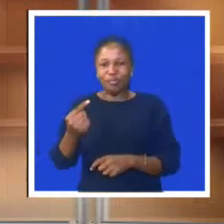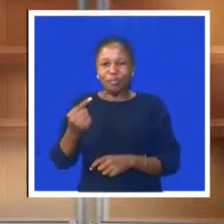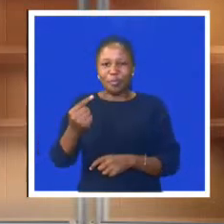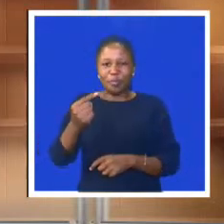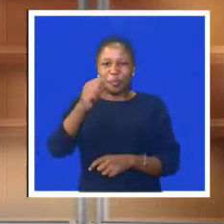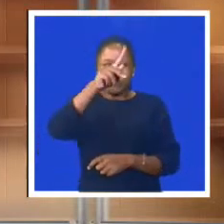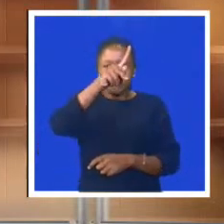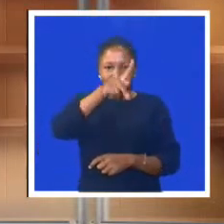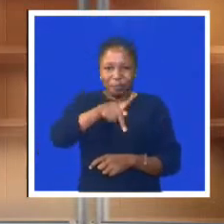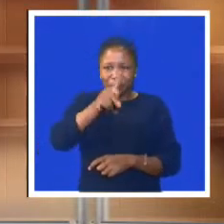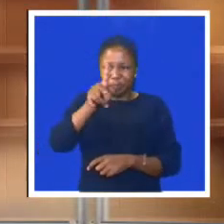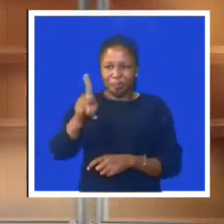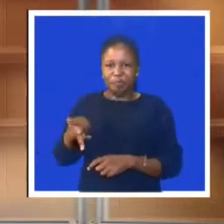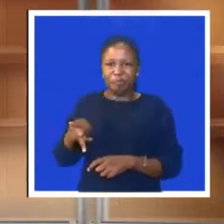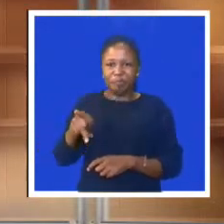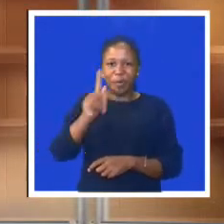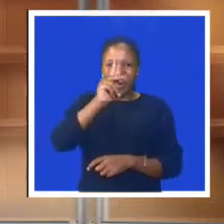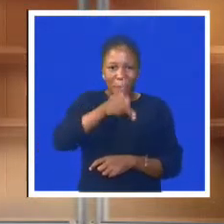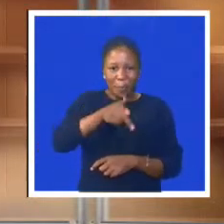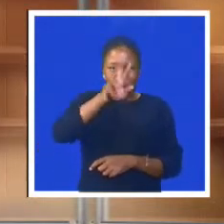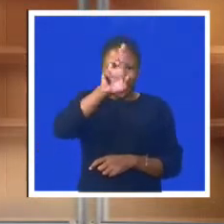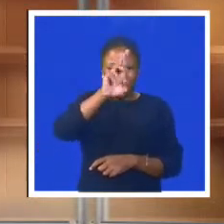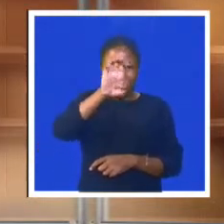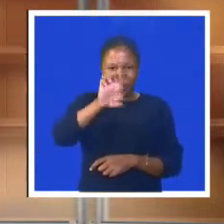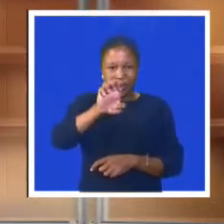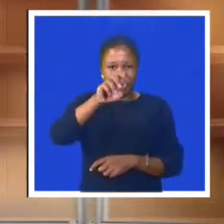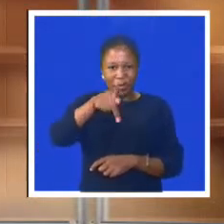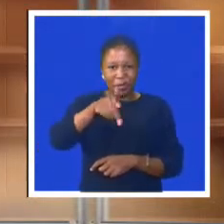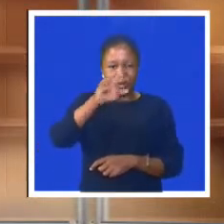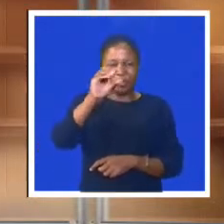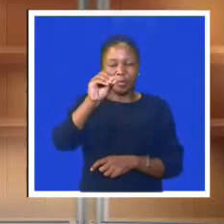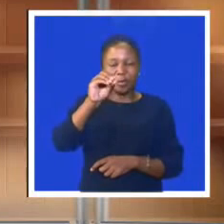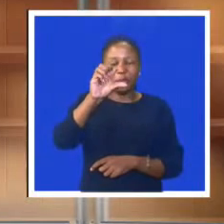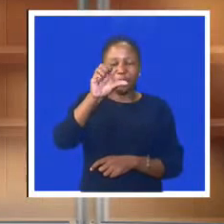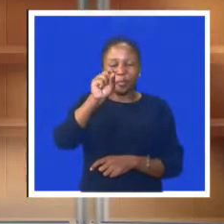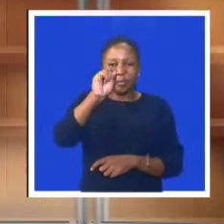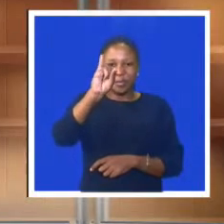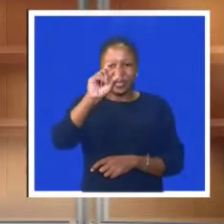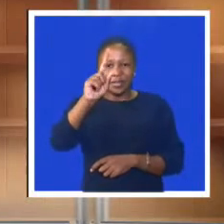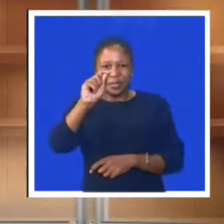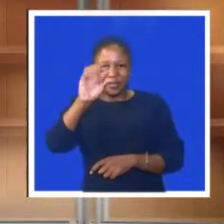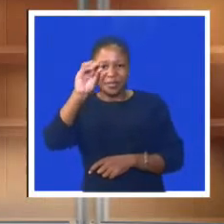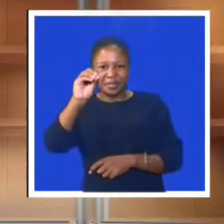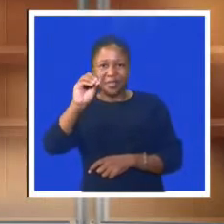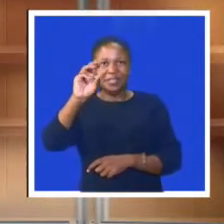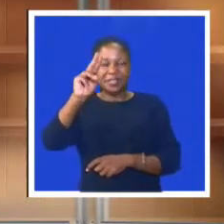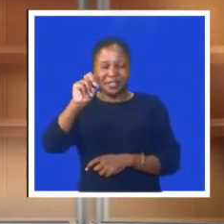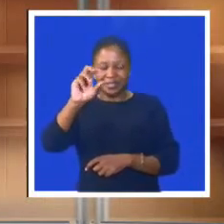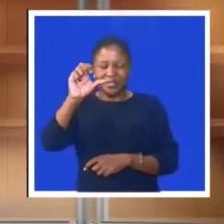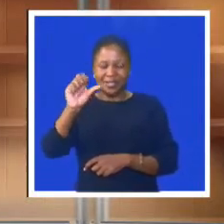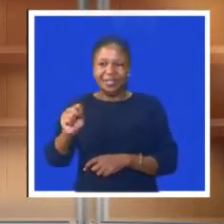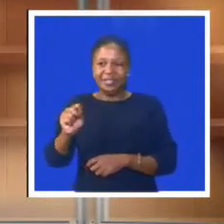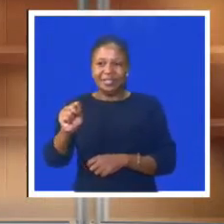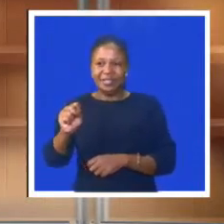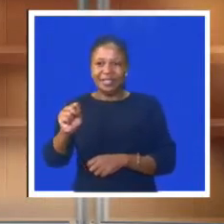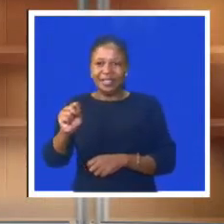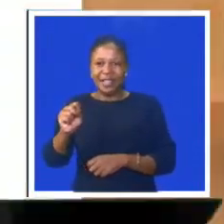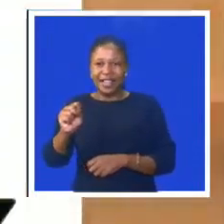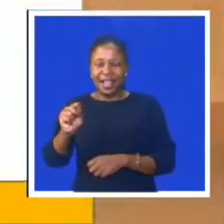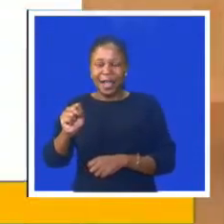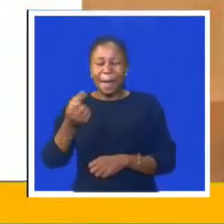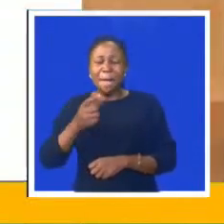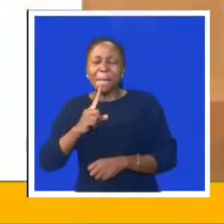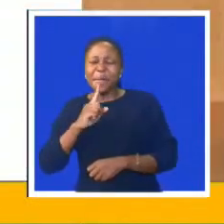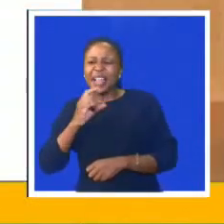prepositions. But before we move any step further, I just want us to look into this poem.